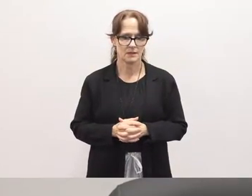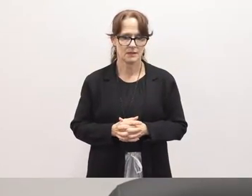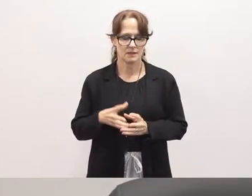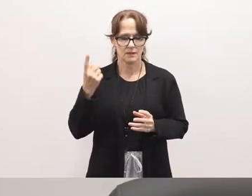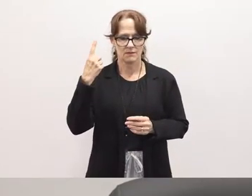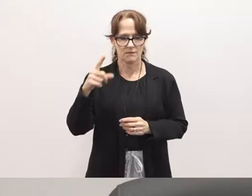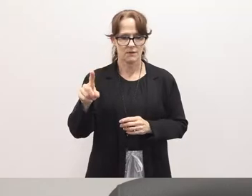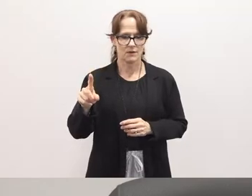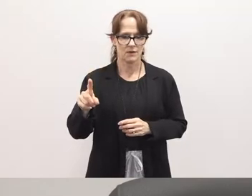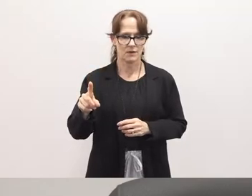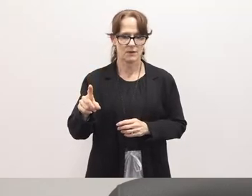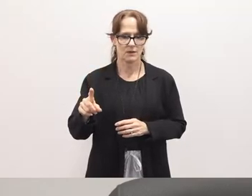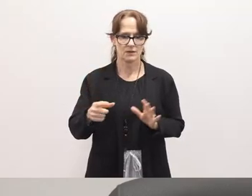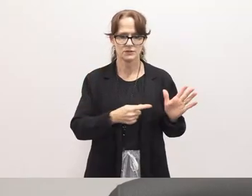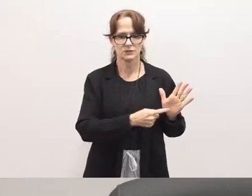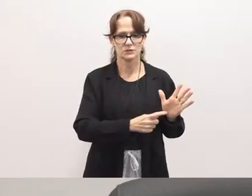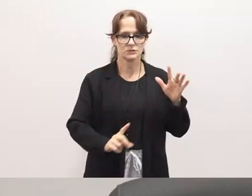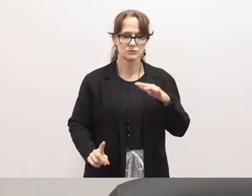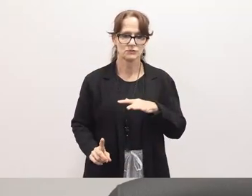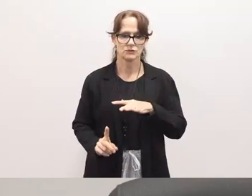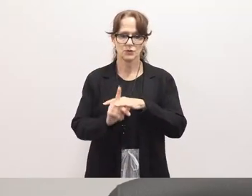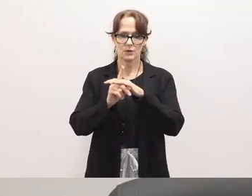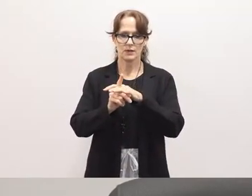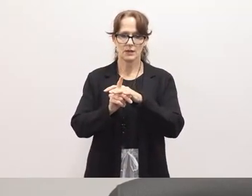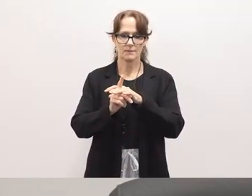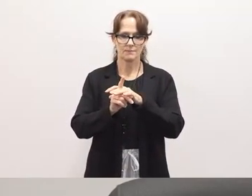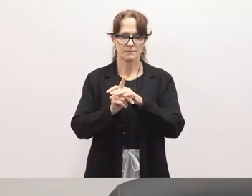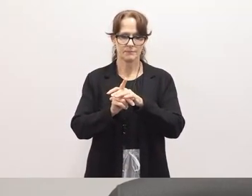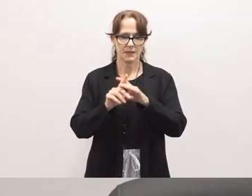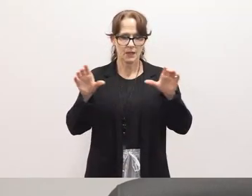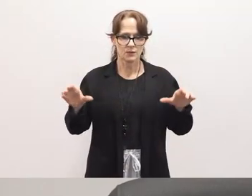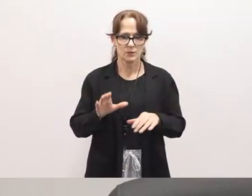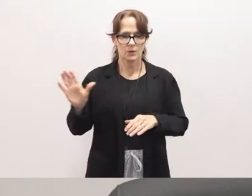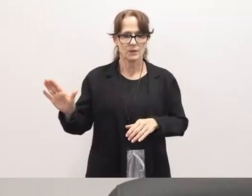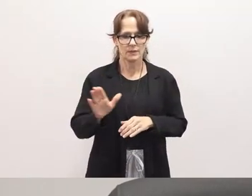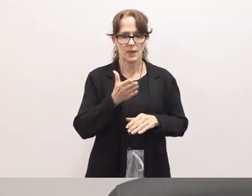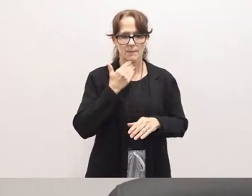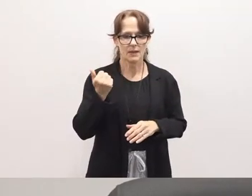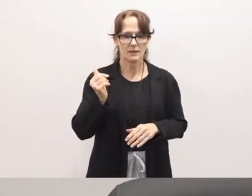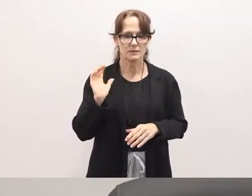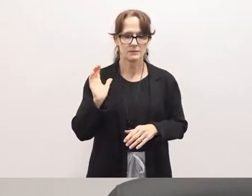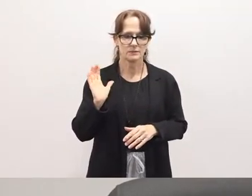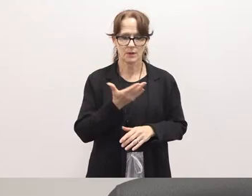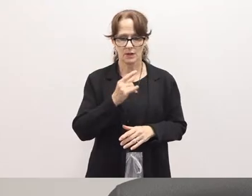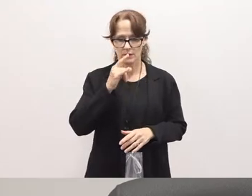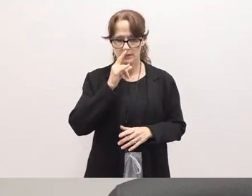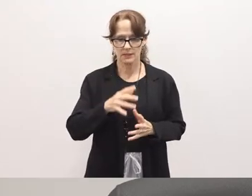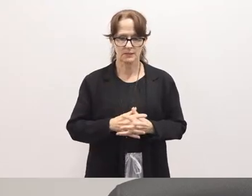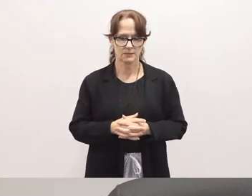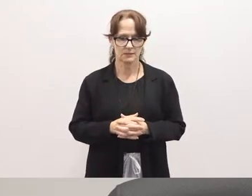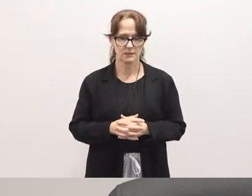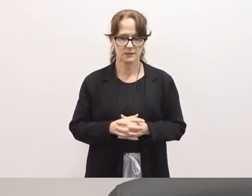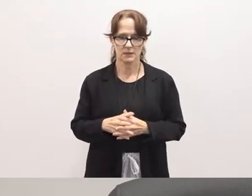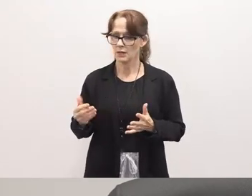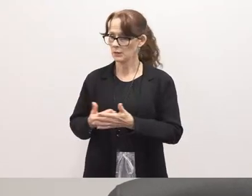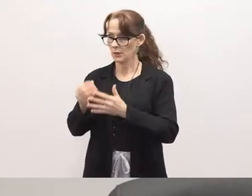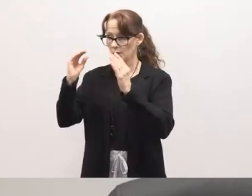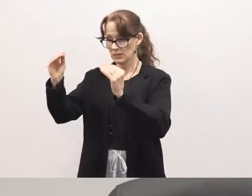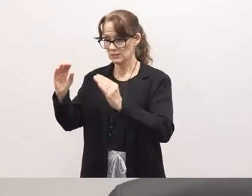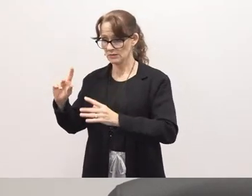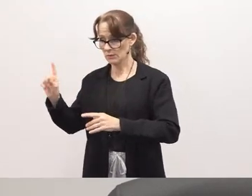for showing up and giving their best to our kids, and actually not just the new teachers,